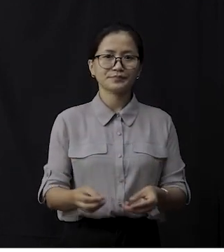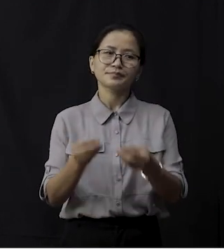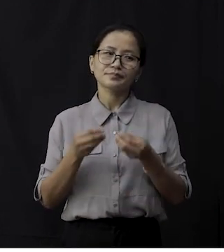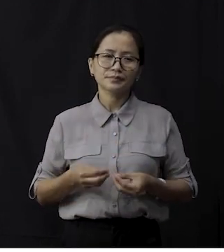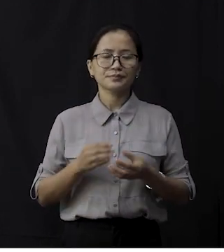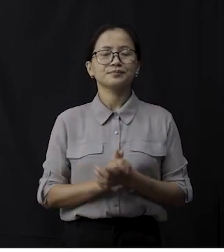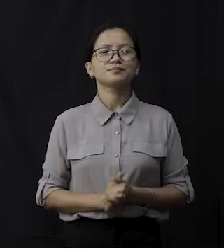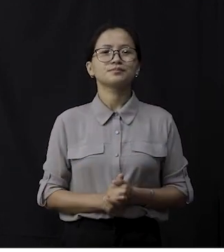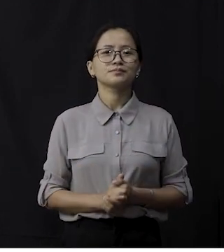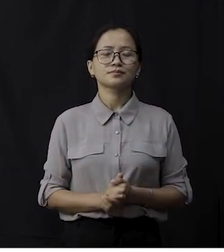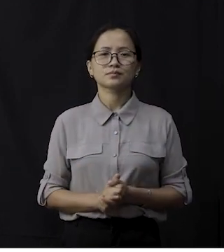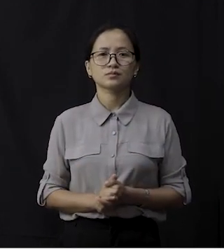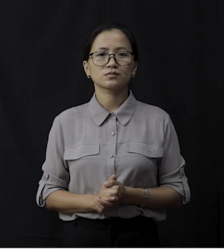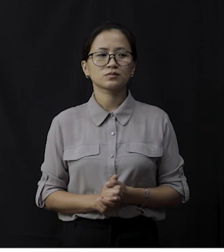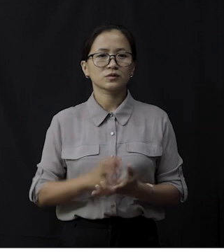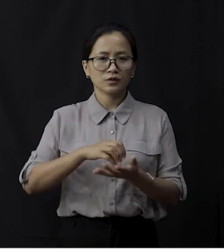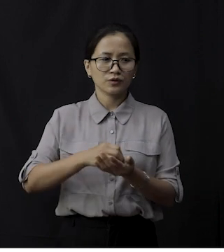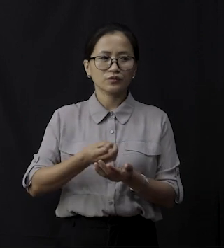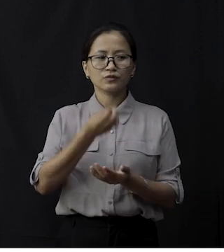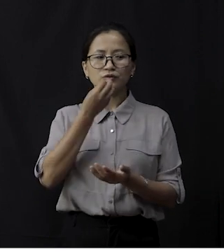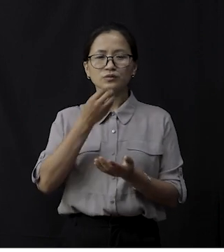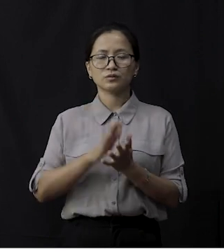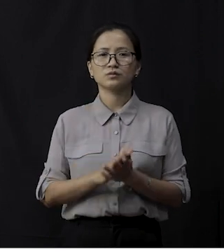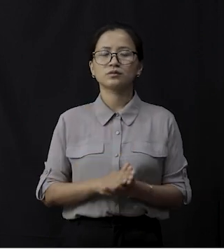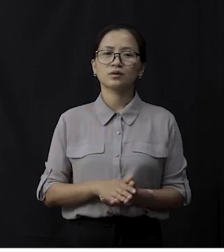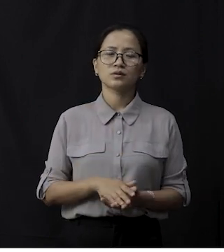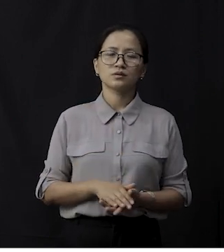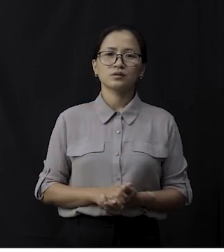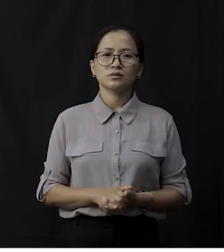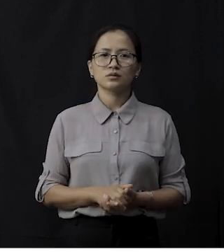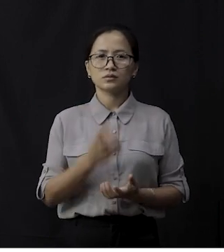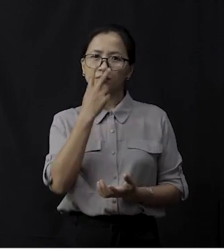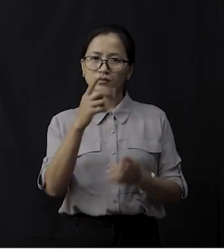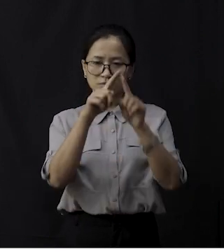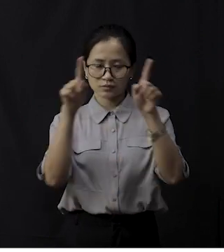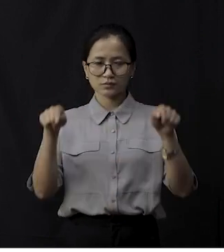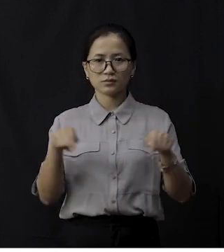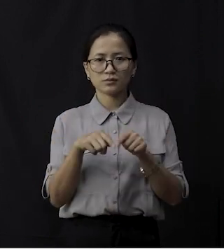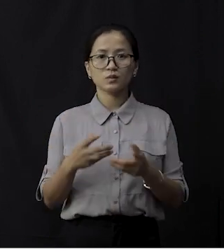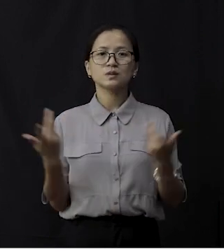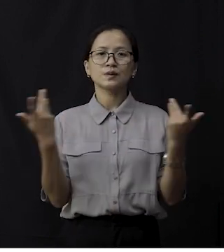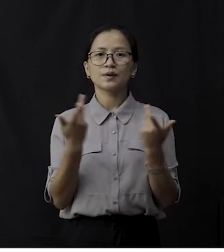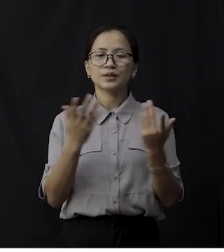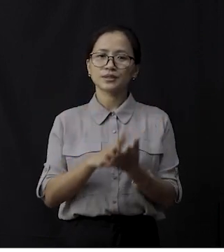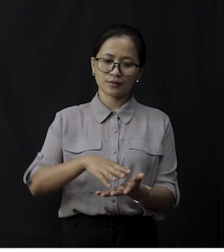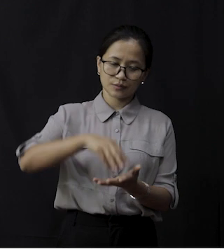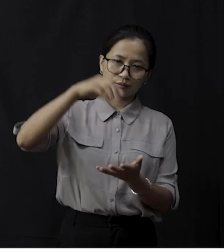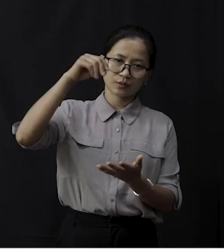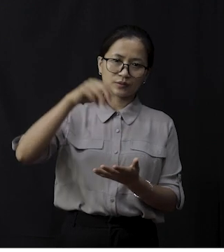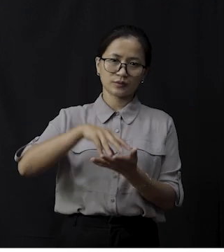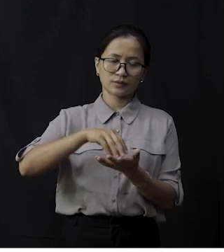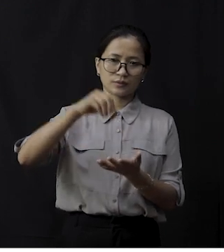See, plants gives us food. What are these food that you can see in the picture?